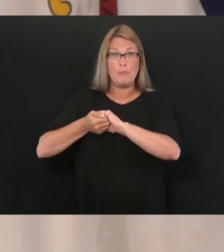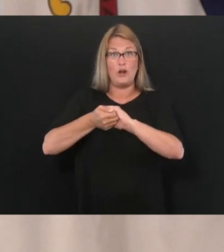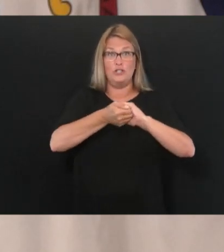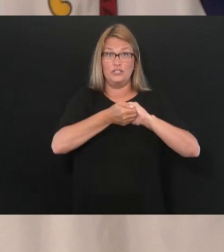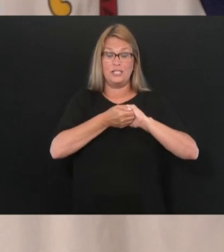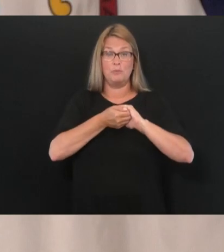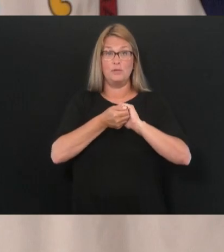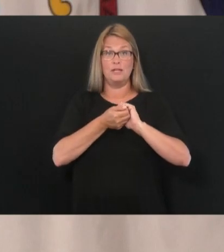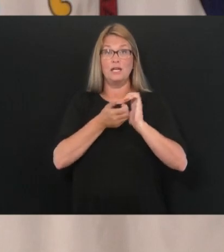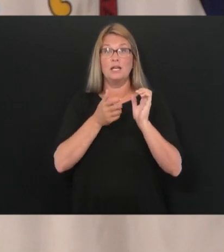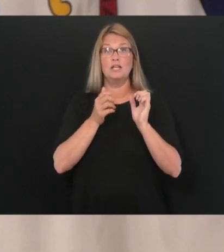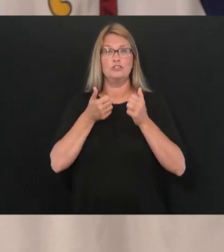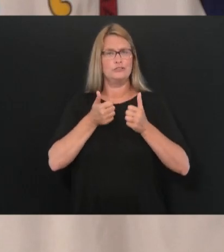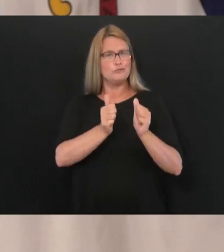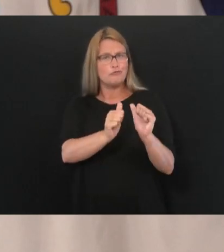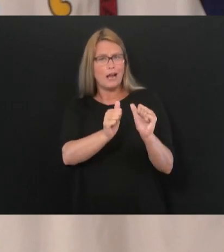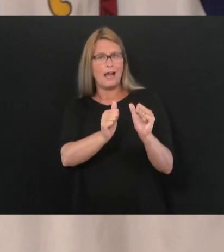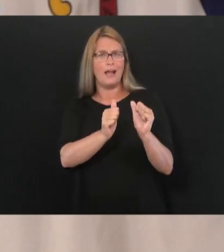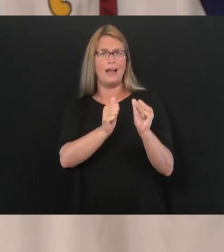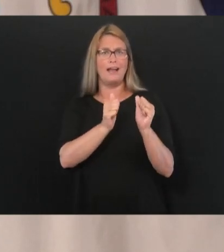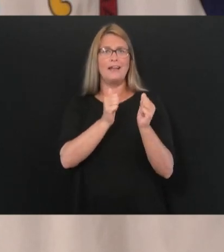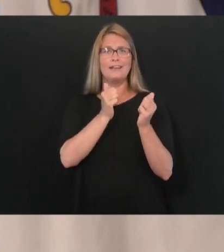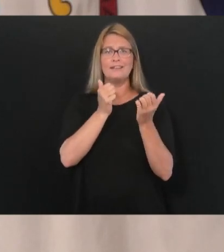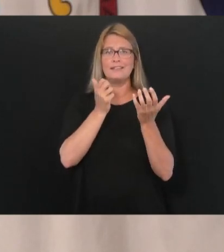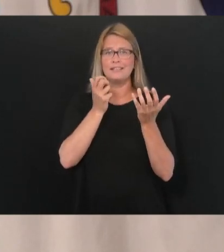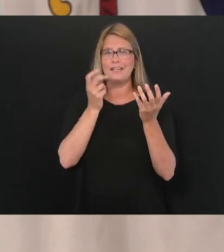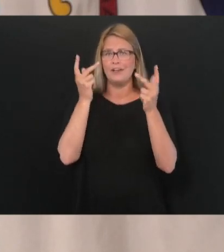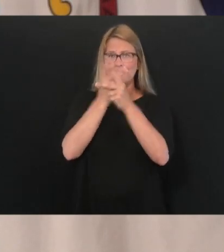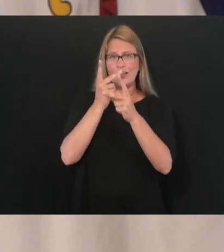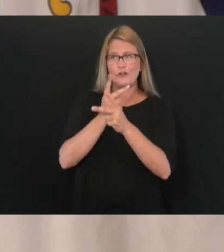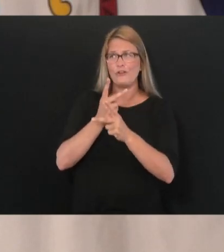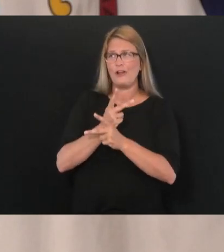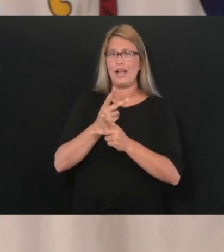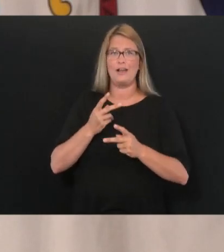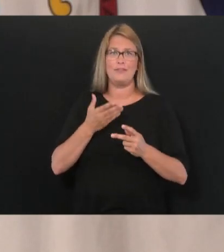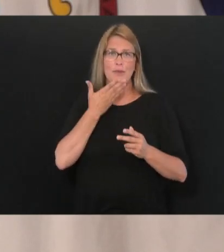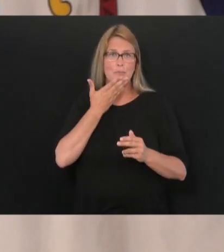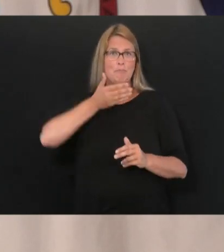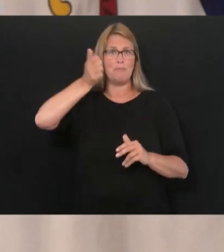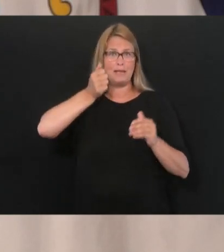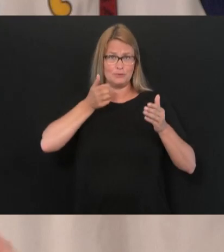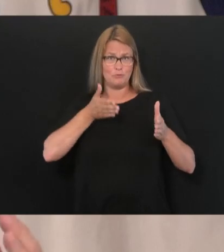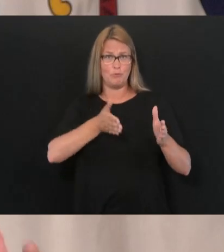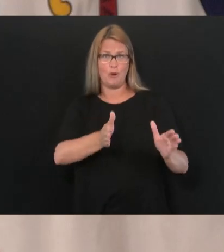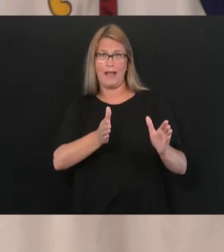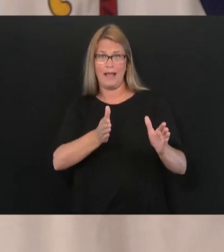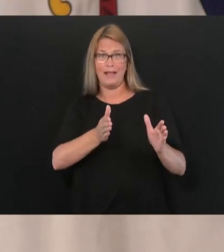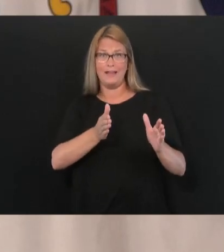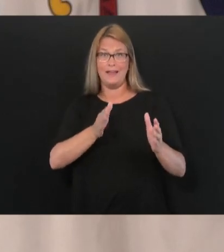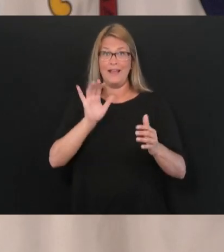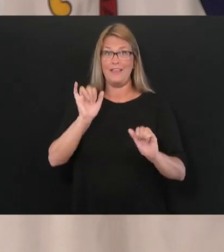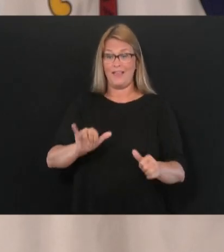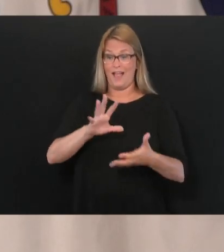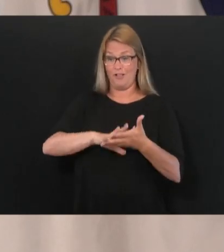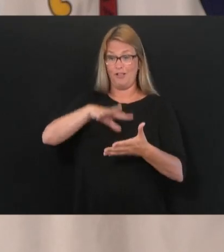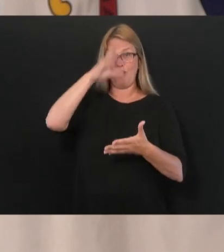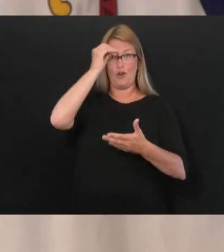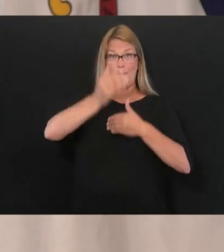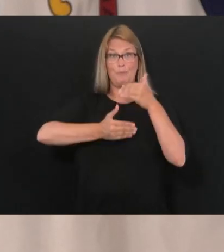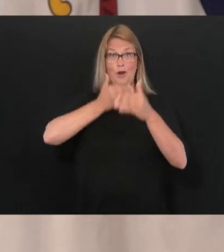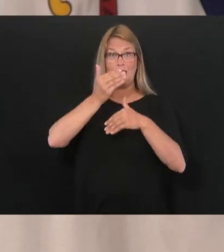to try in every way we possibly can to ensure that learning process